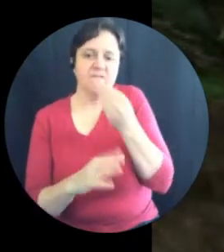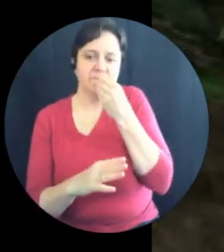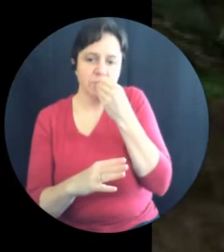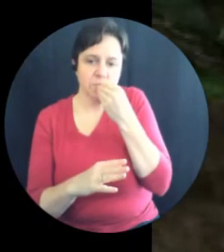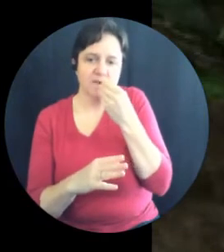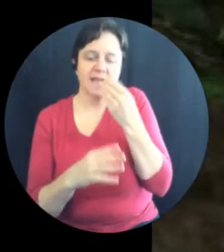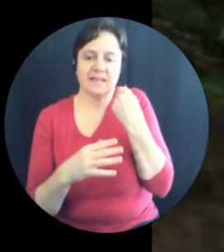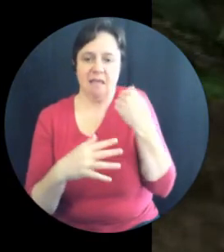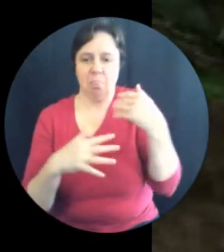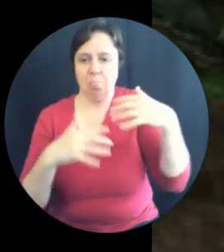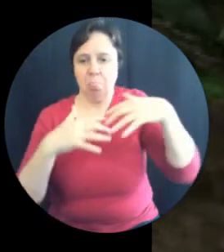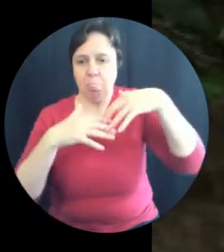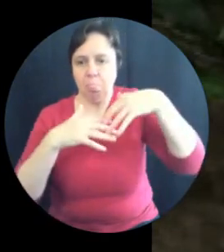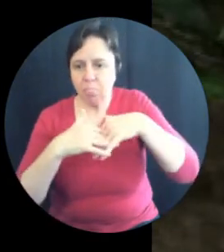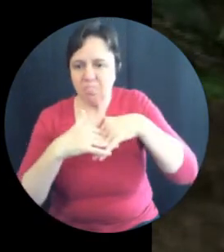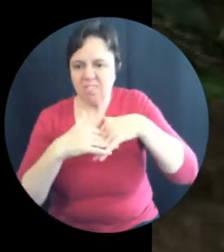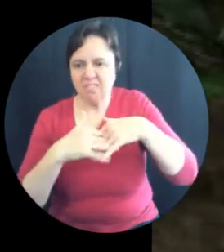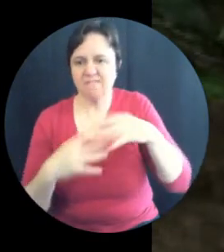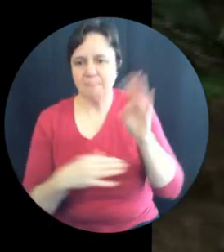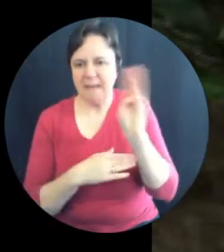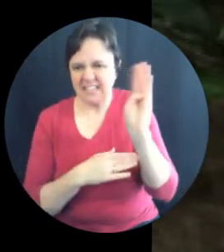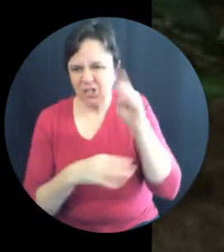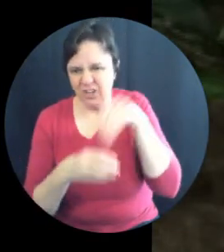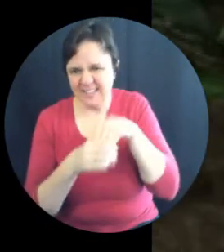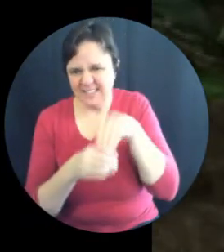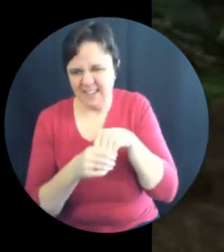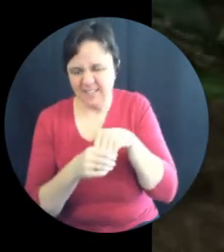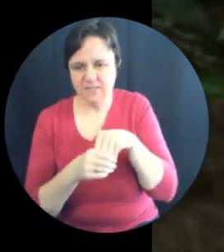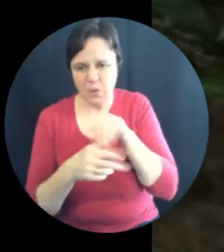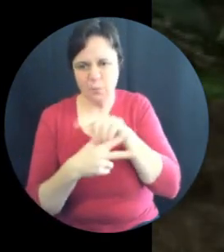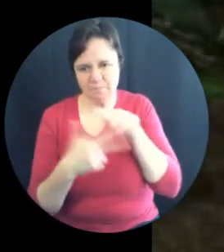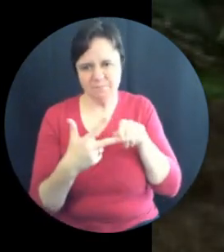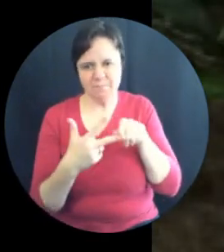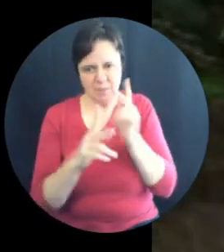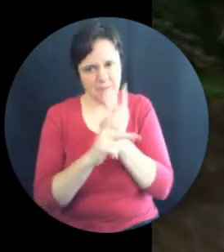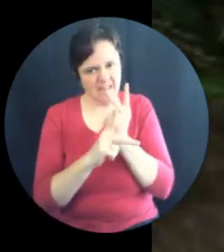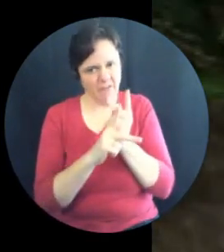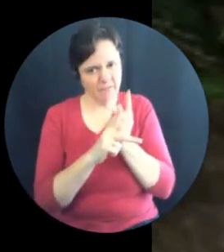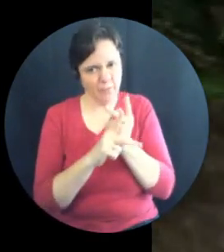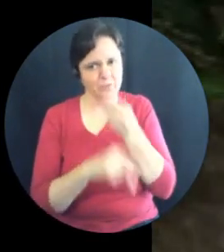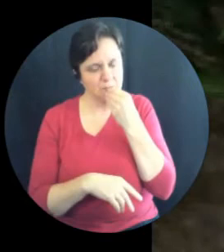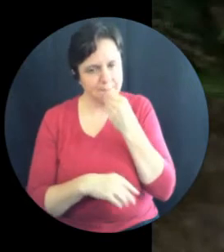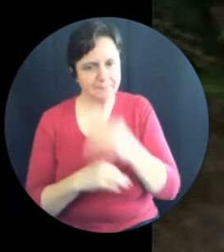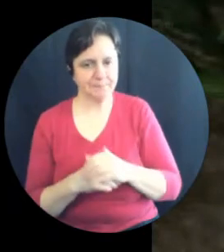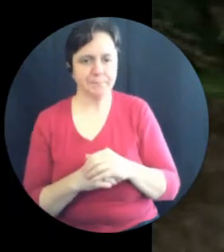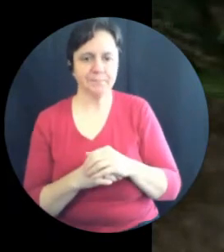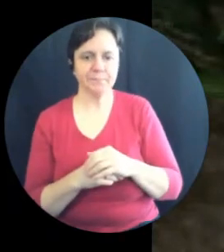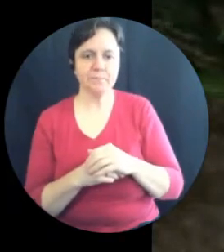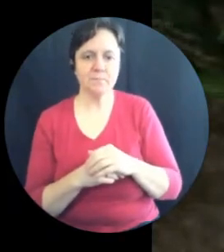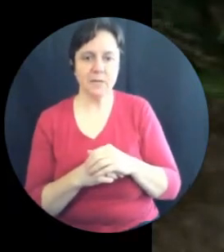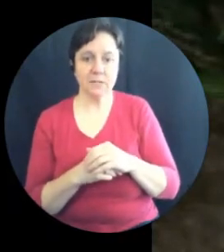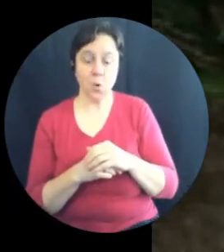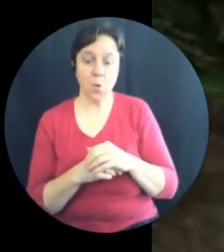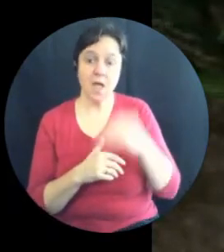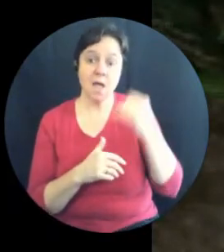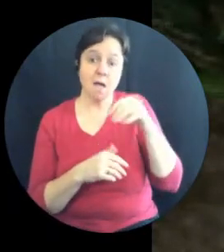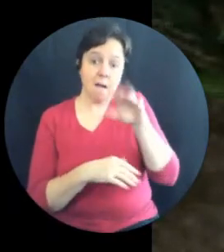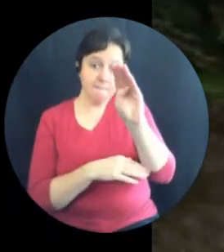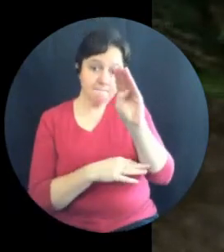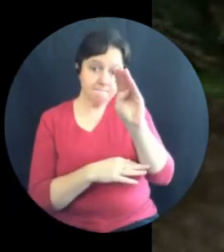So eat clean and eat smart. A comment about botulism. If you ever get a can and the can is